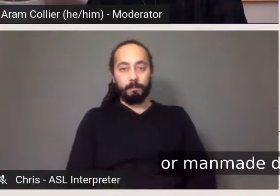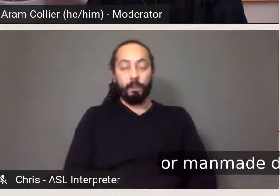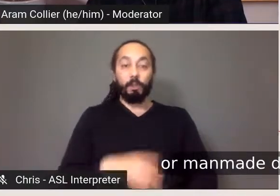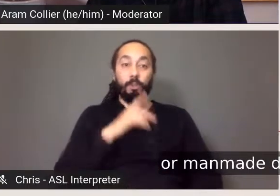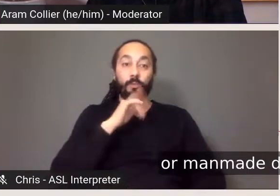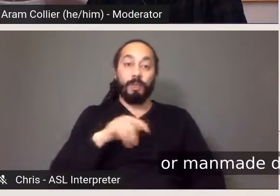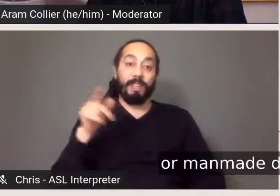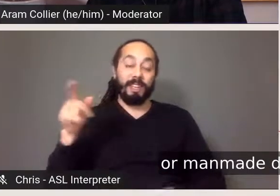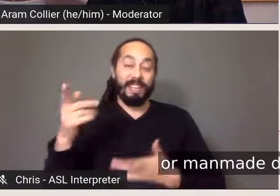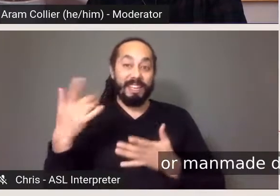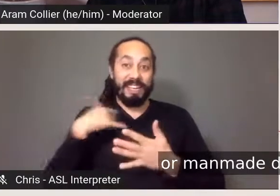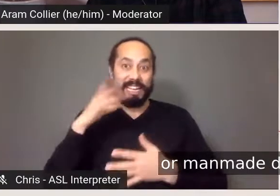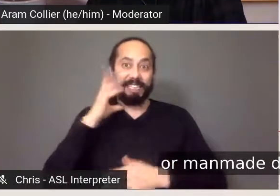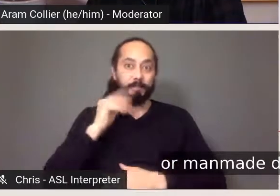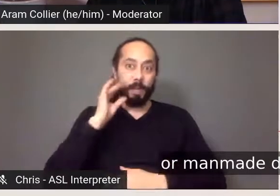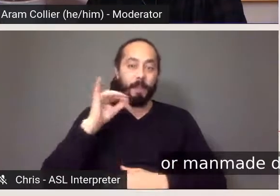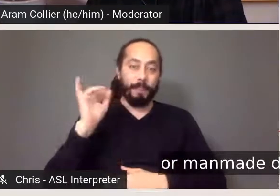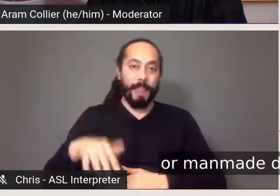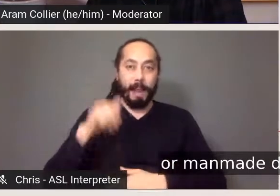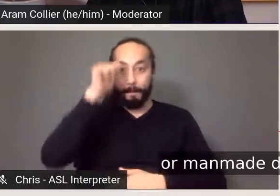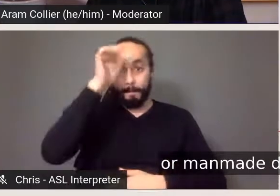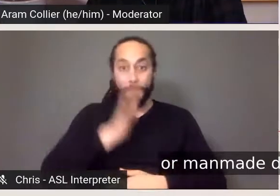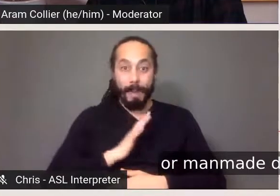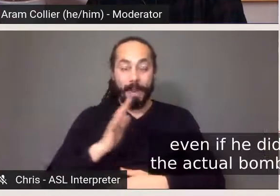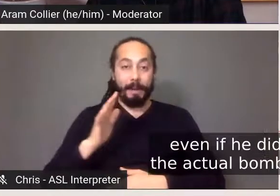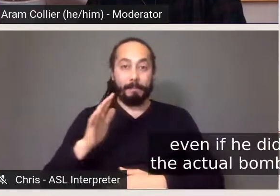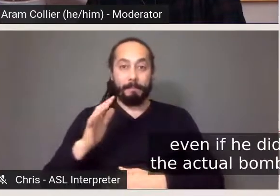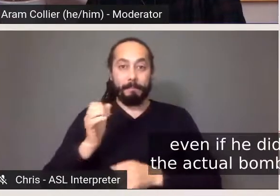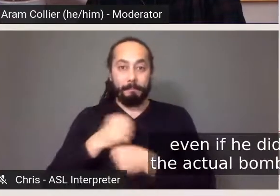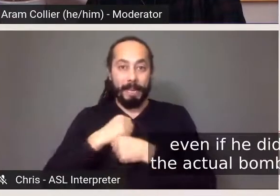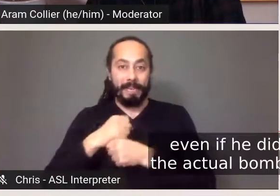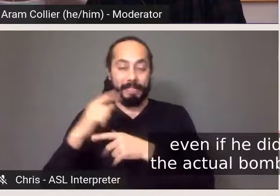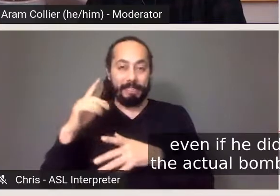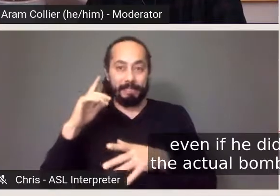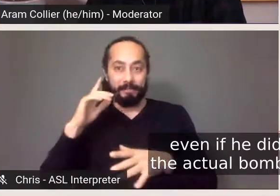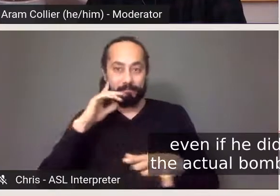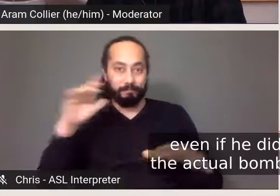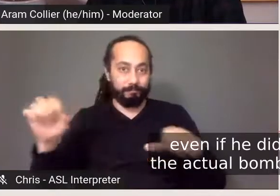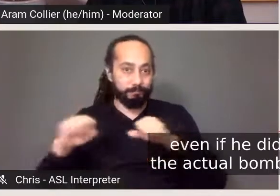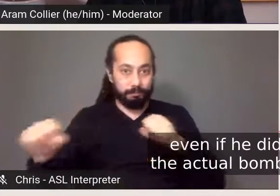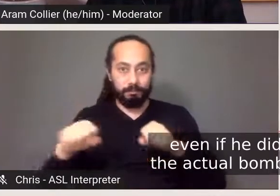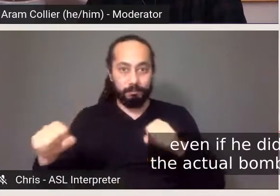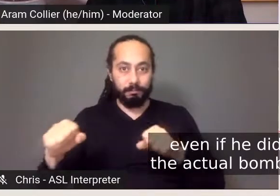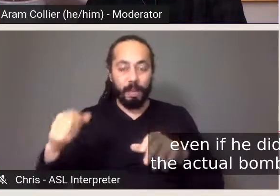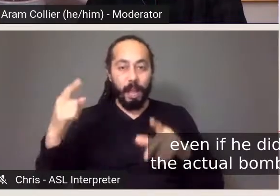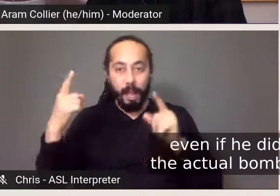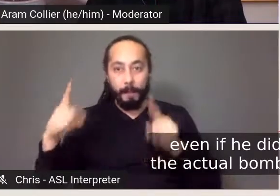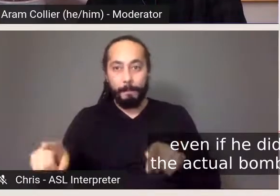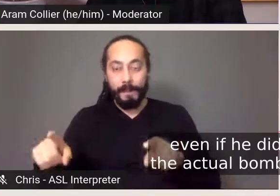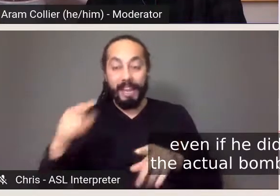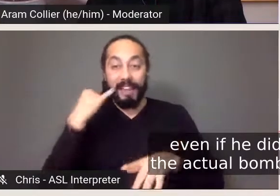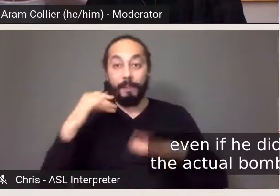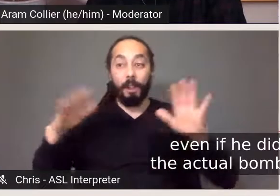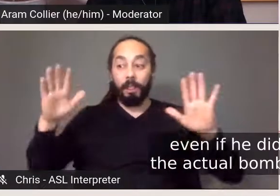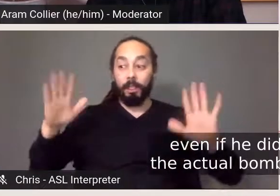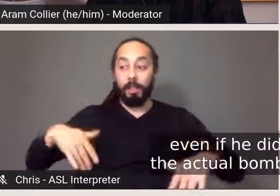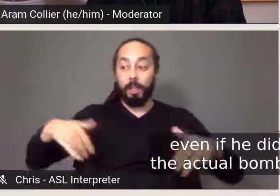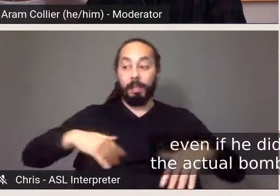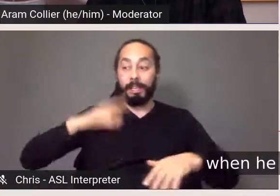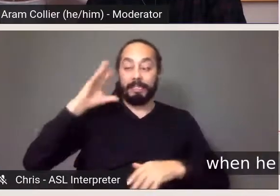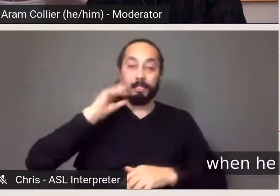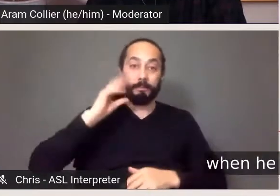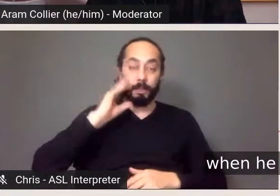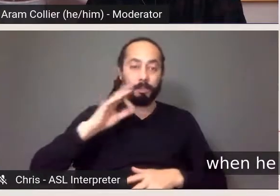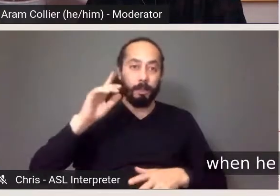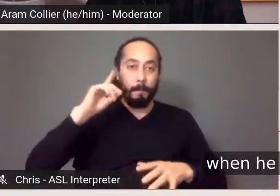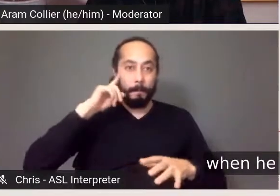man-made disaster in 2011, even if he didn't experience the actual bombing in Hiroshima